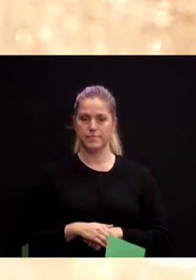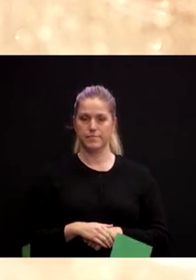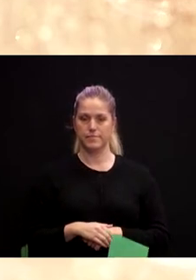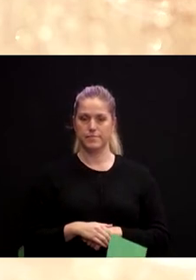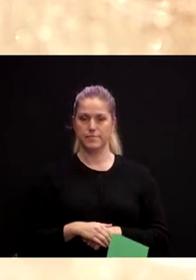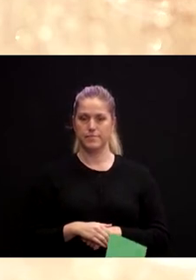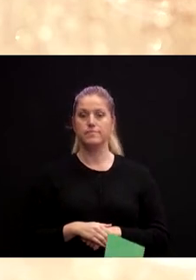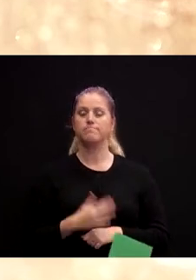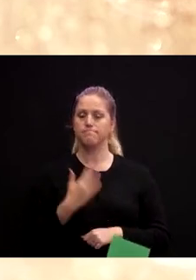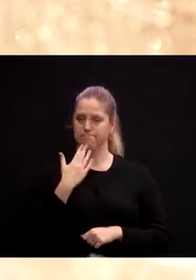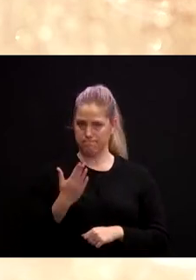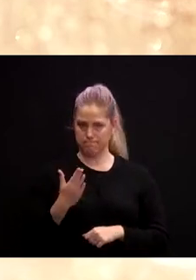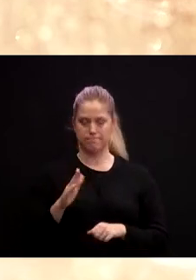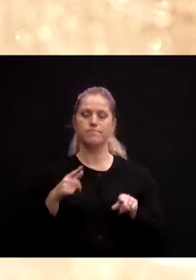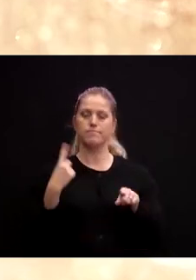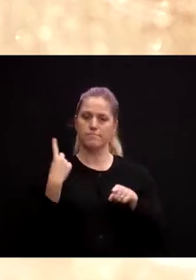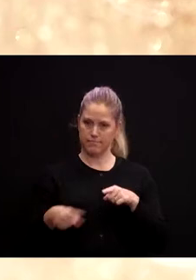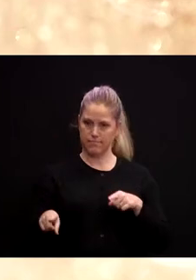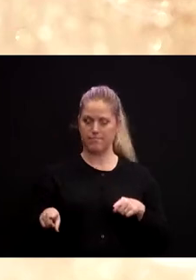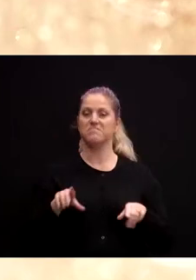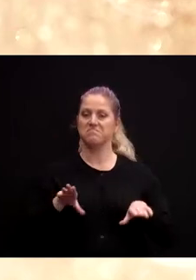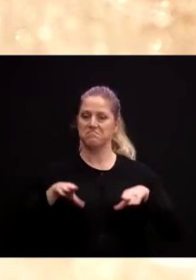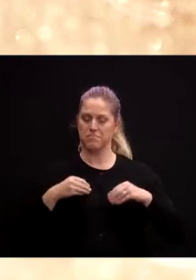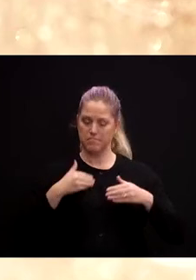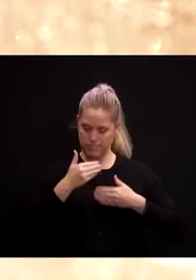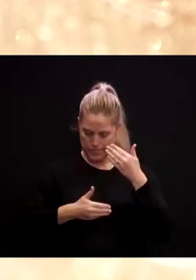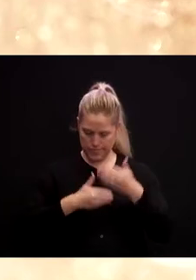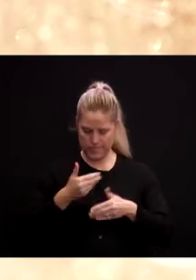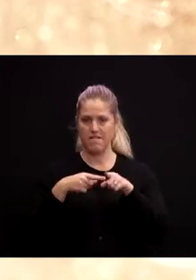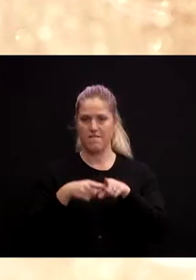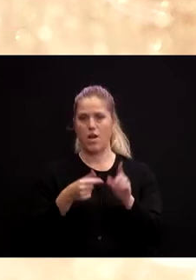Thank you, that consent has been given.